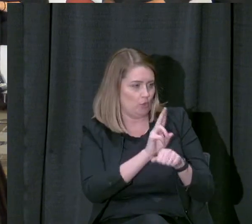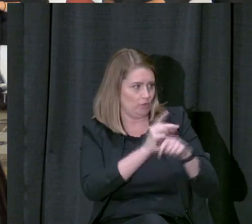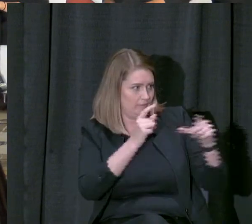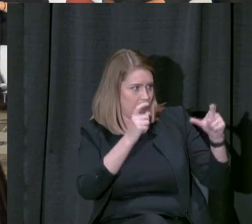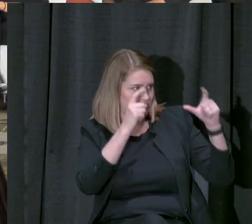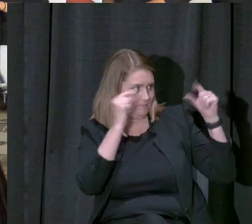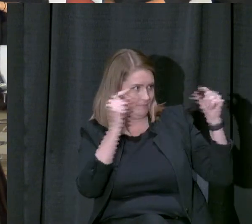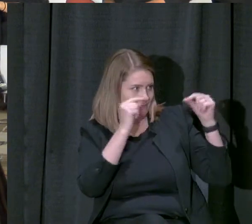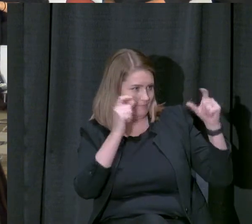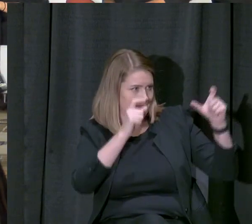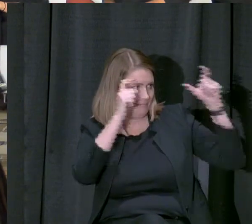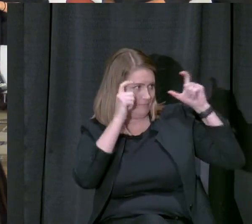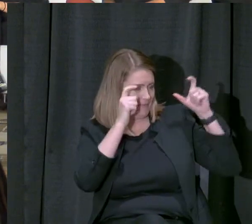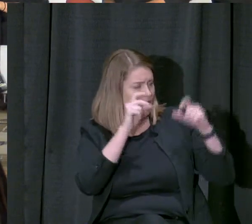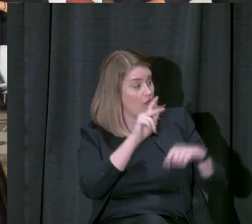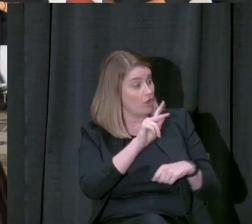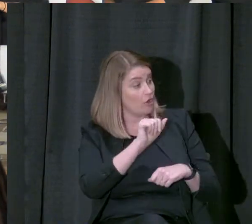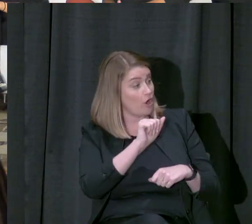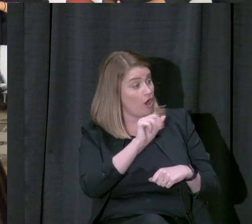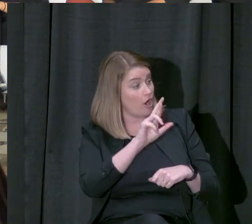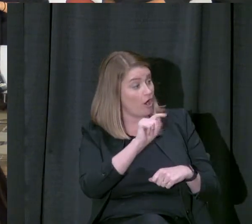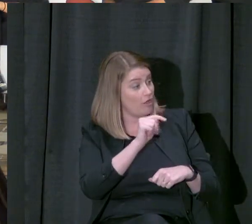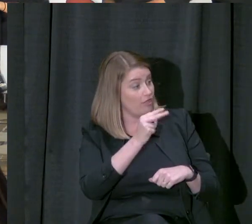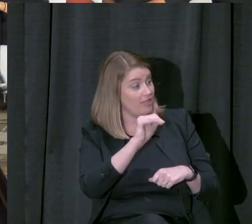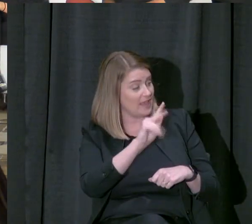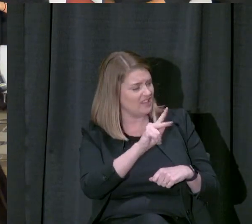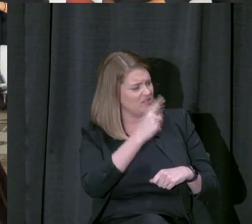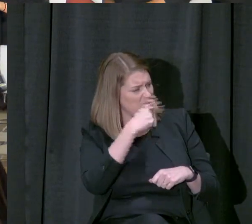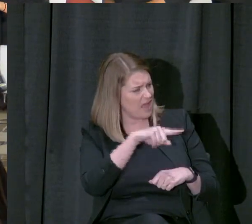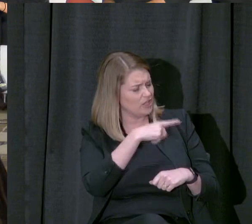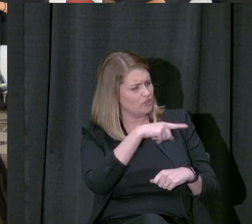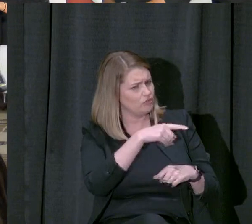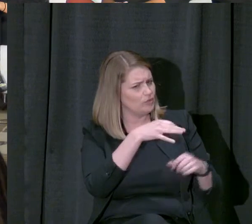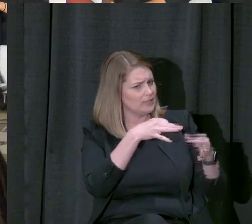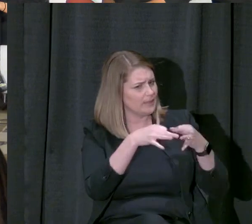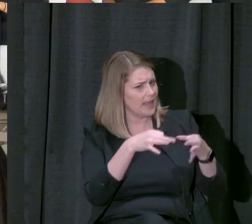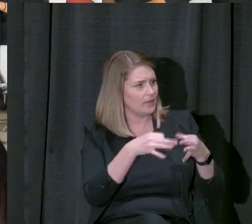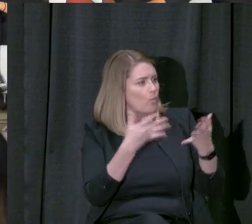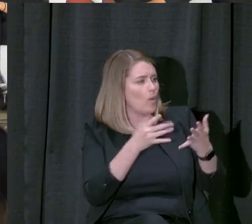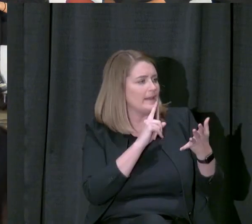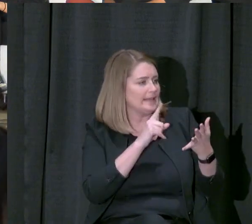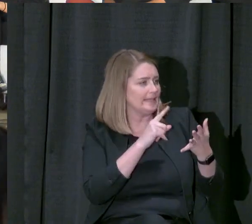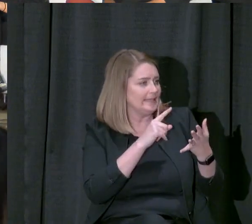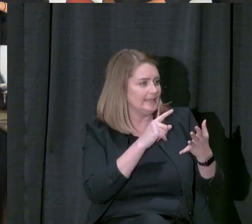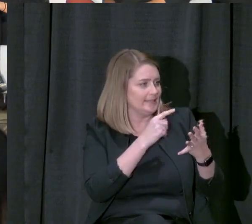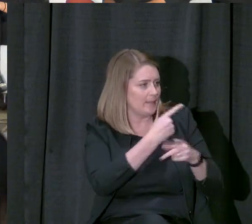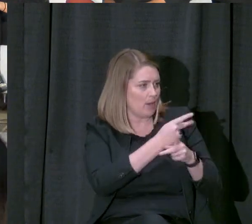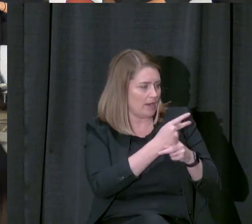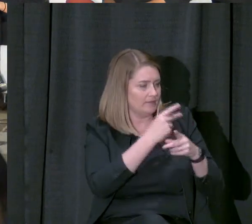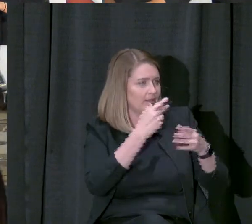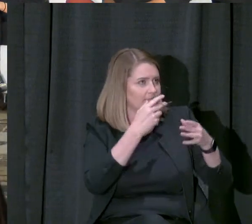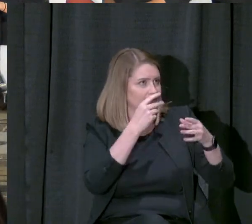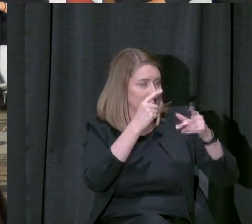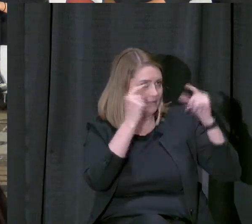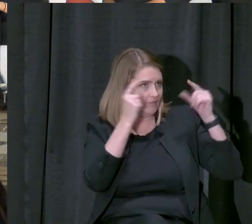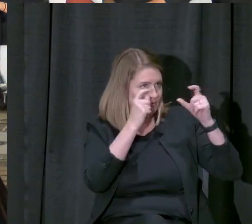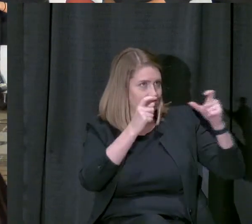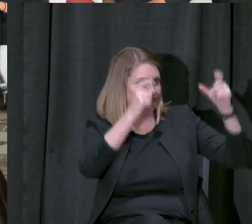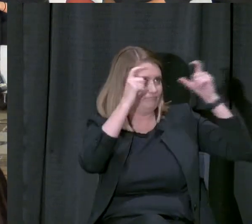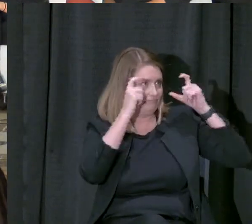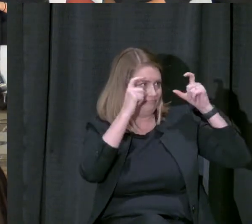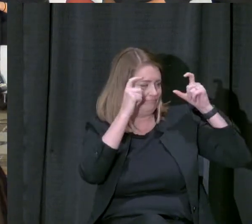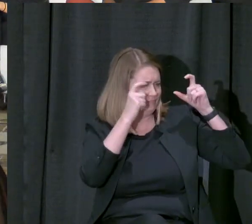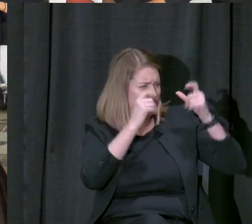Karthik, can you just give us a high-level overview of what the product actually is, the Envision glasses, how they